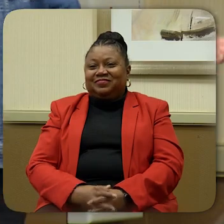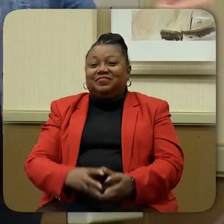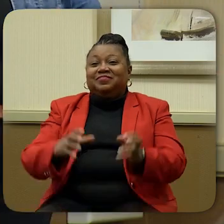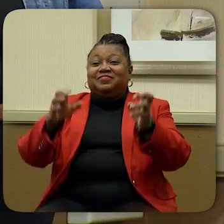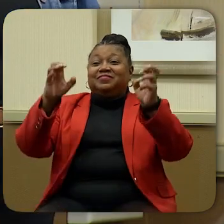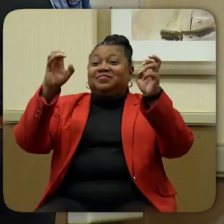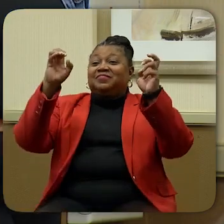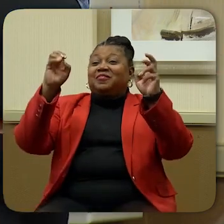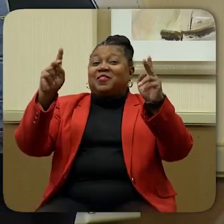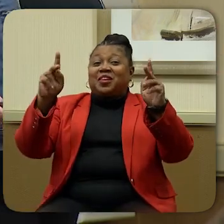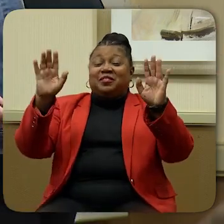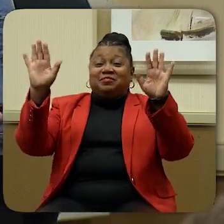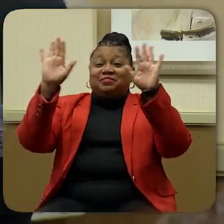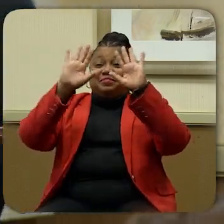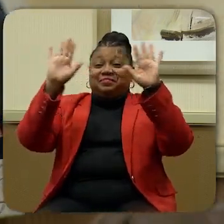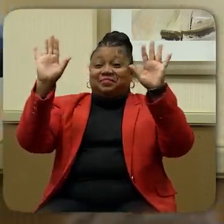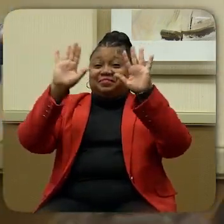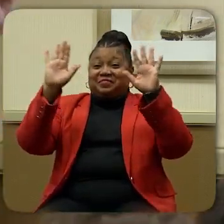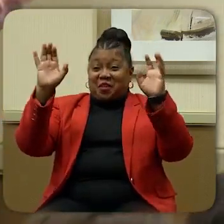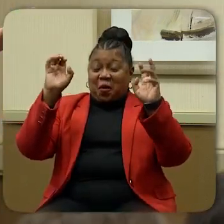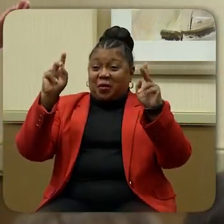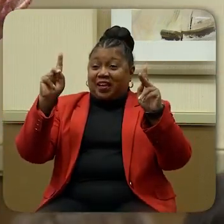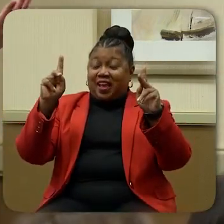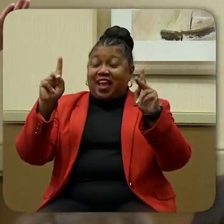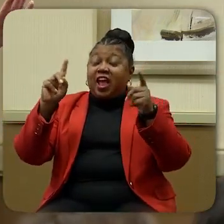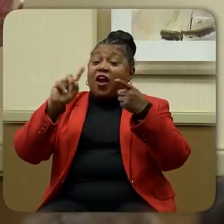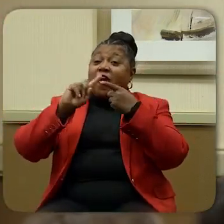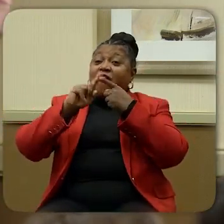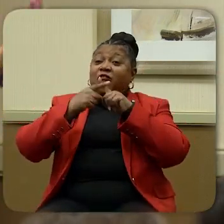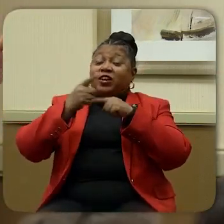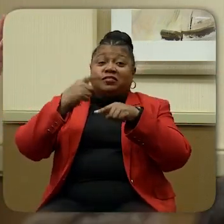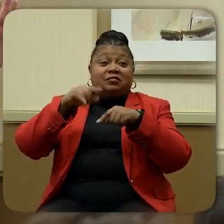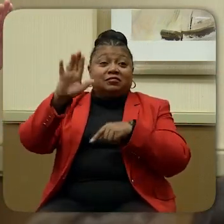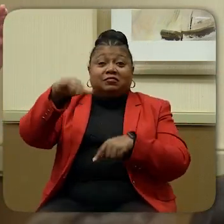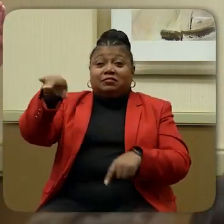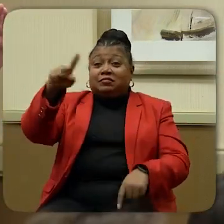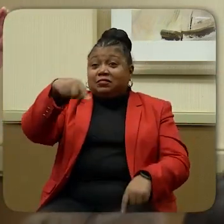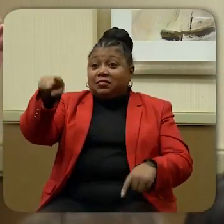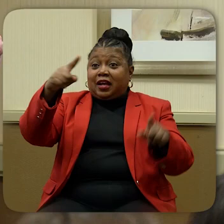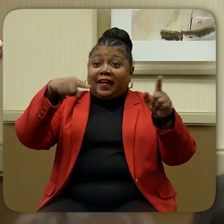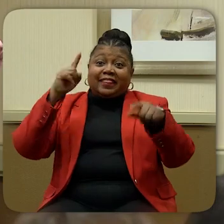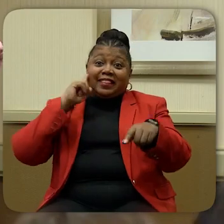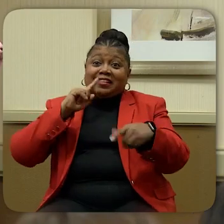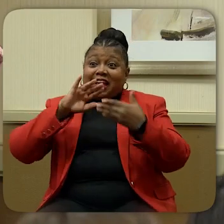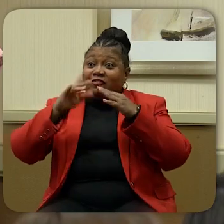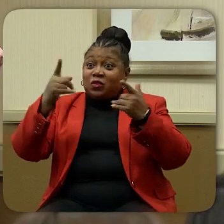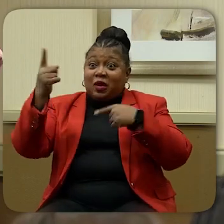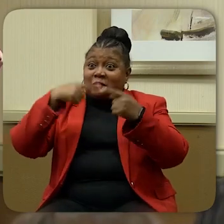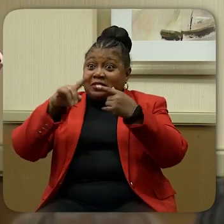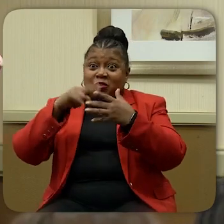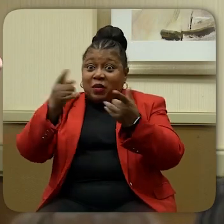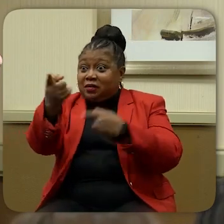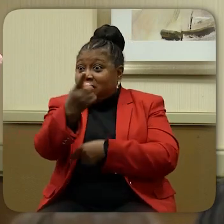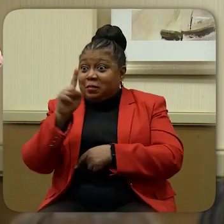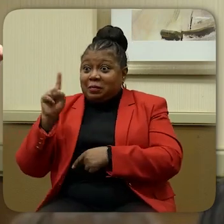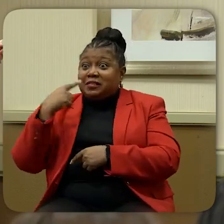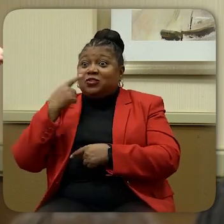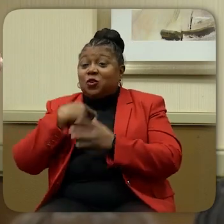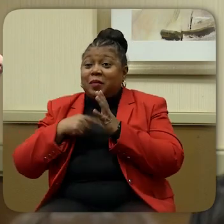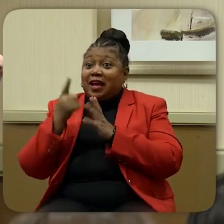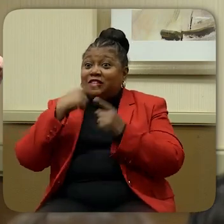Okay, all right, so for our friends who signed, does anyone want to show us how you signed that?